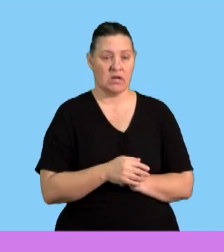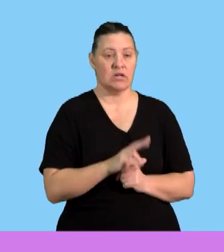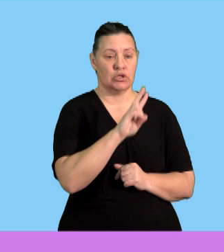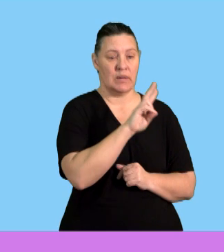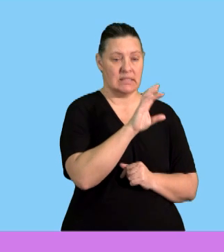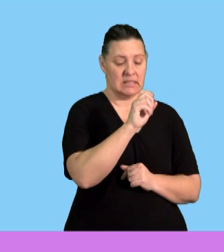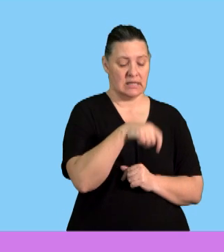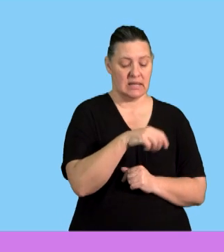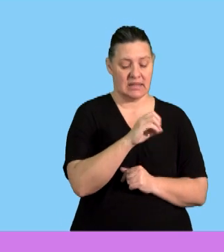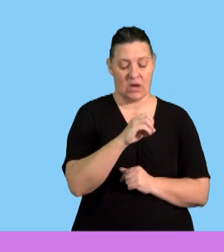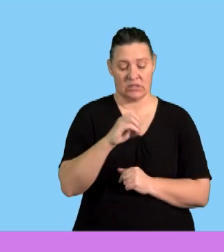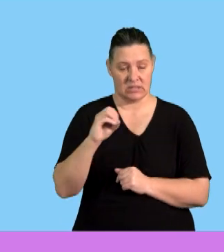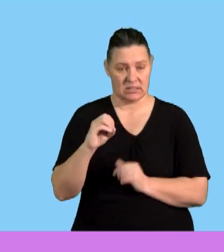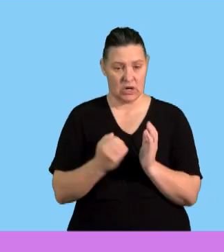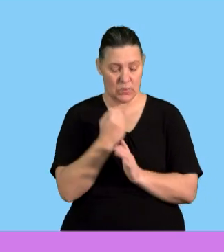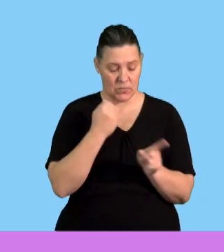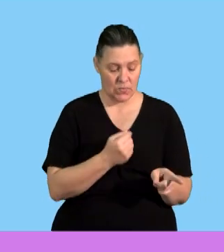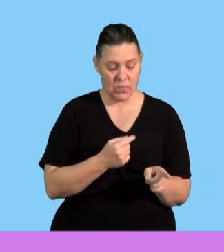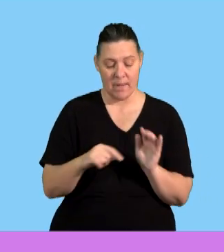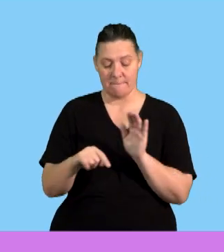formula new